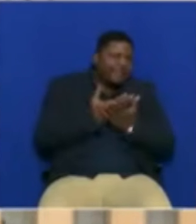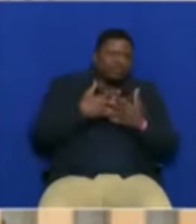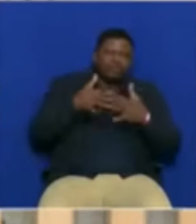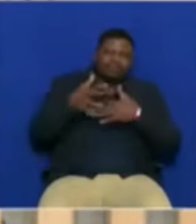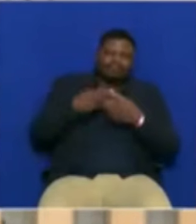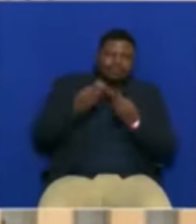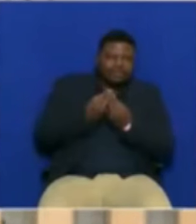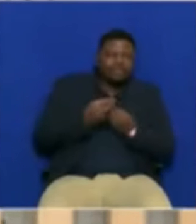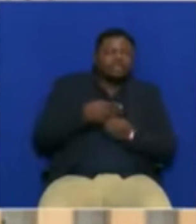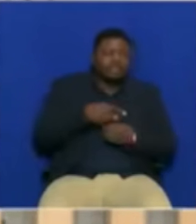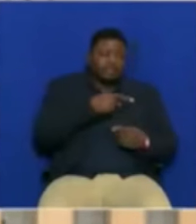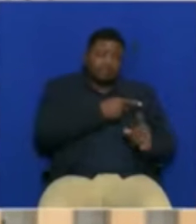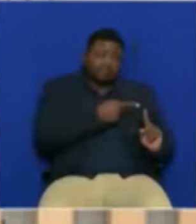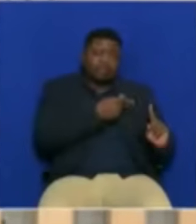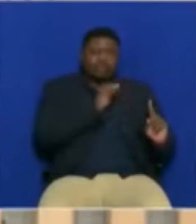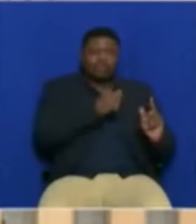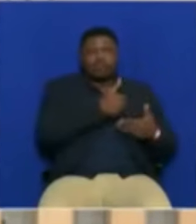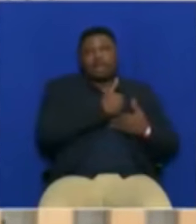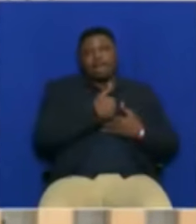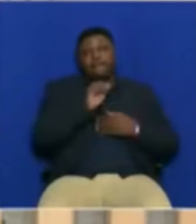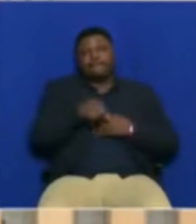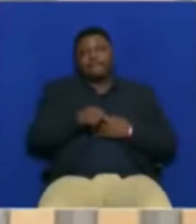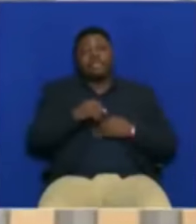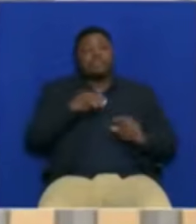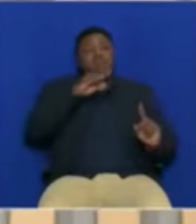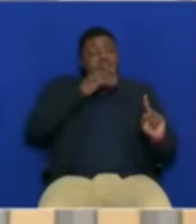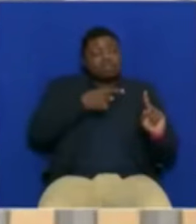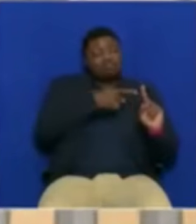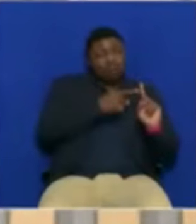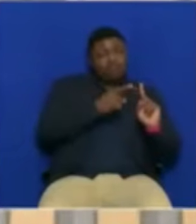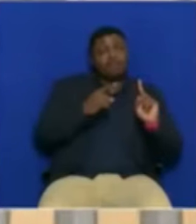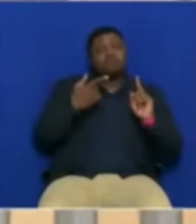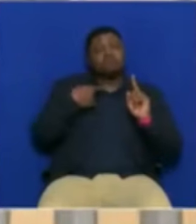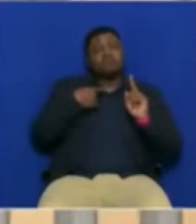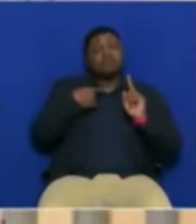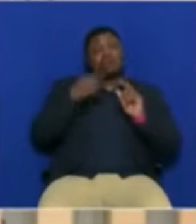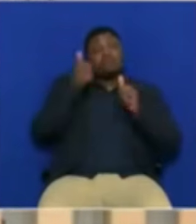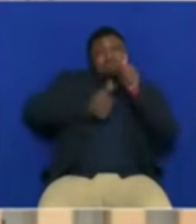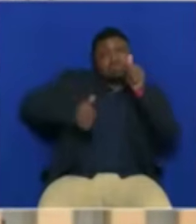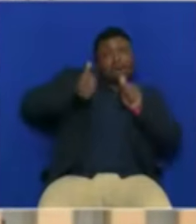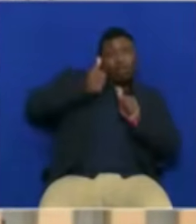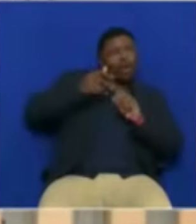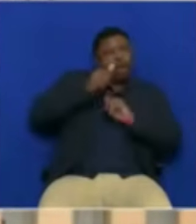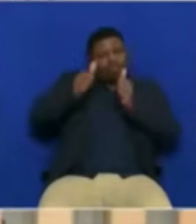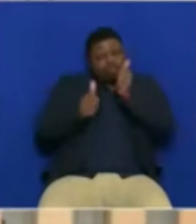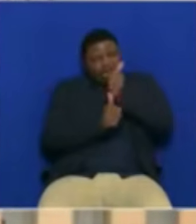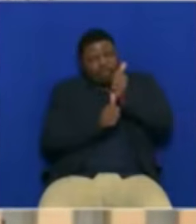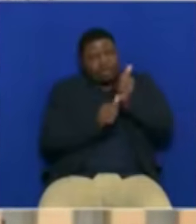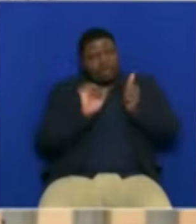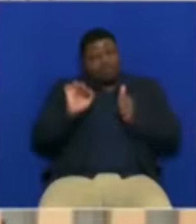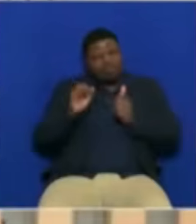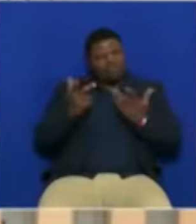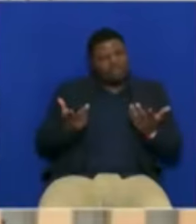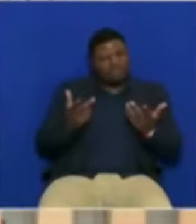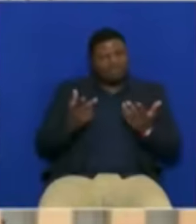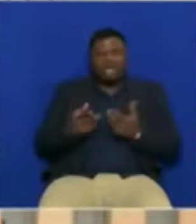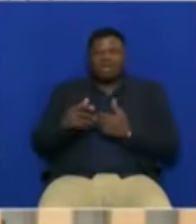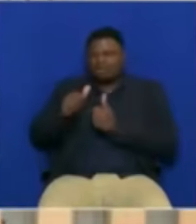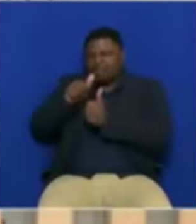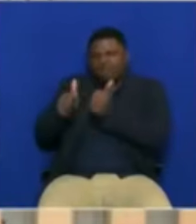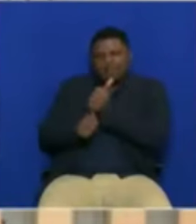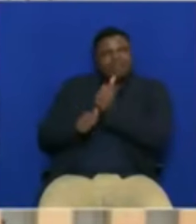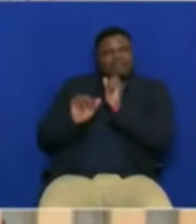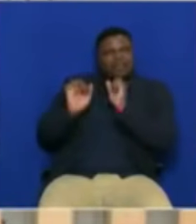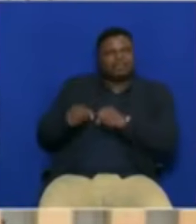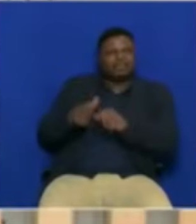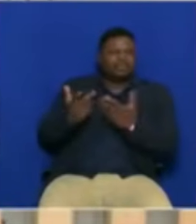a junior to you? Yes. Okay. So for purpose of this particular investigation, he would have been somebody who's rendering assistance to